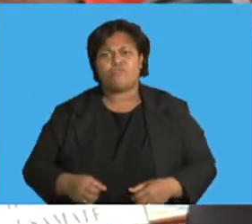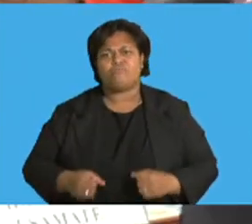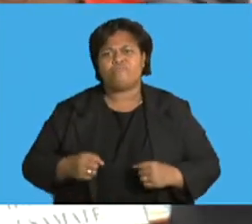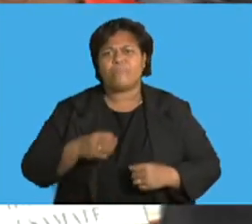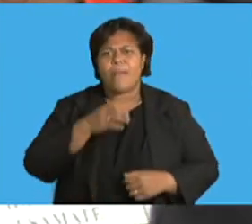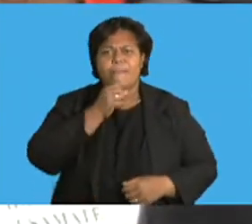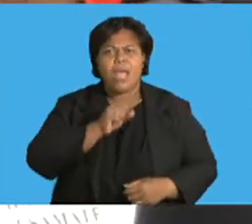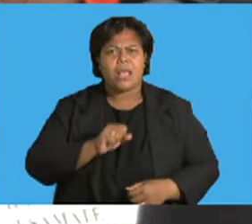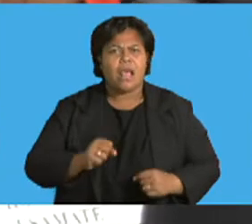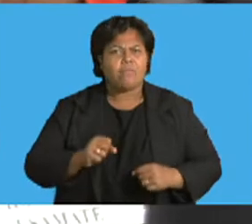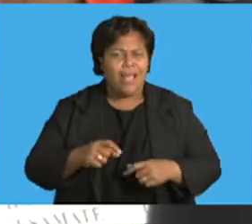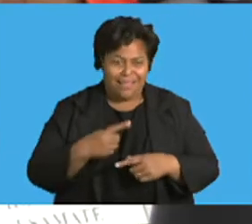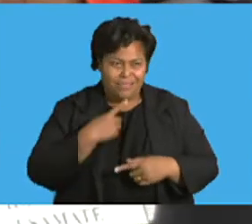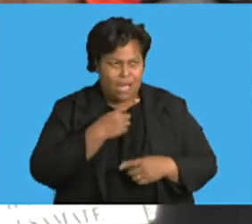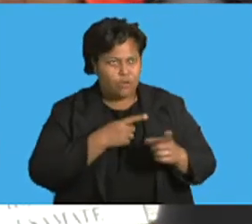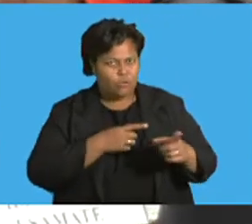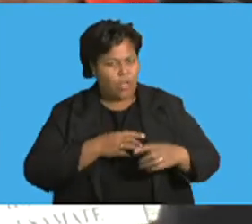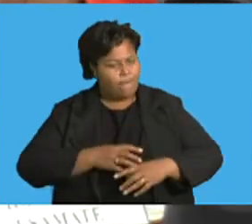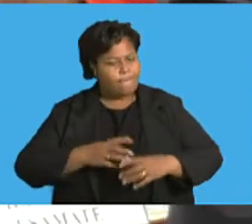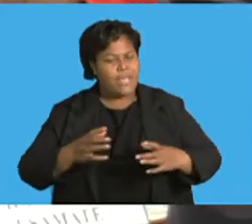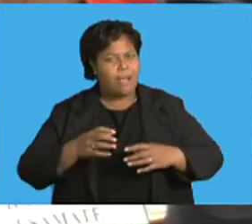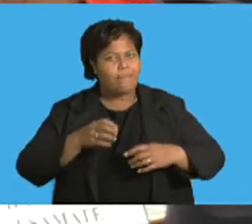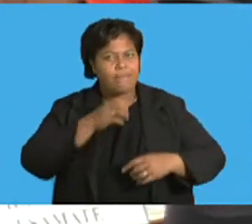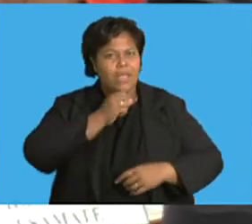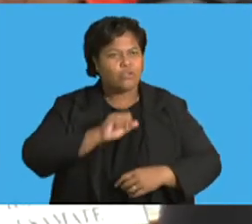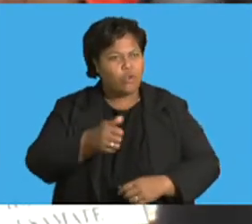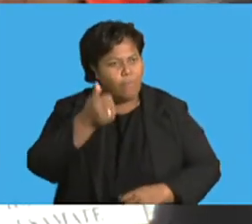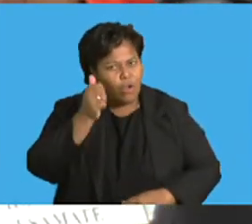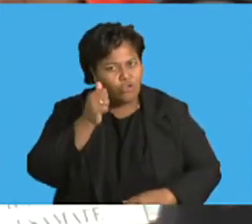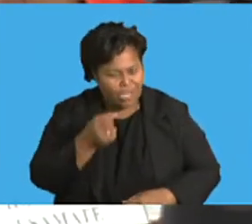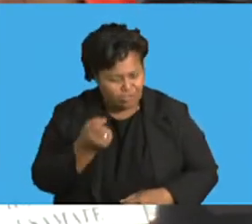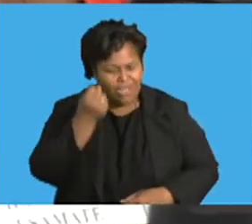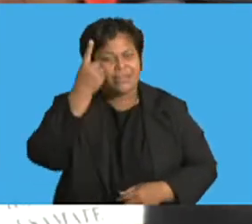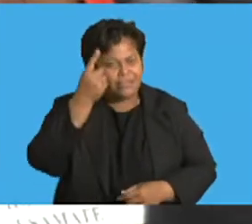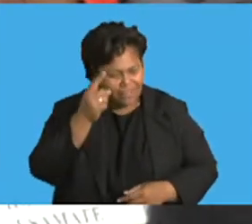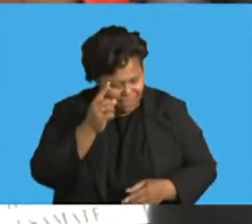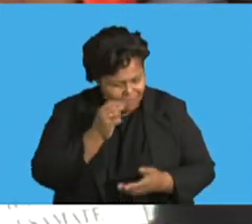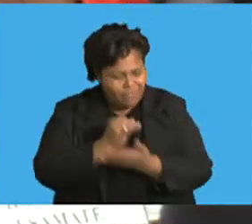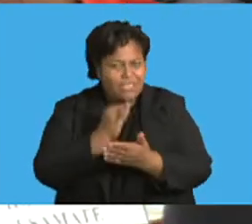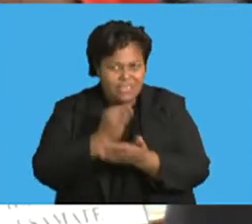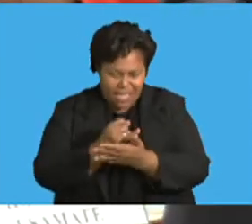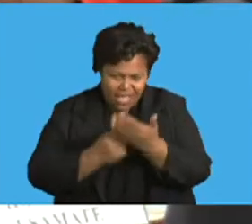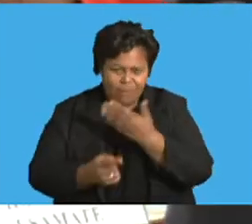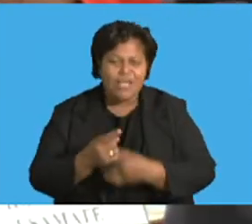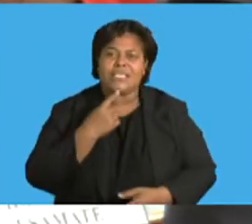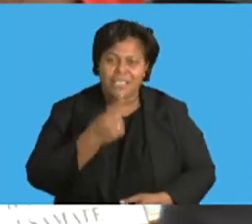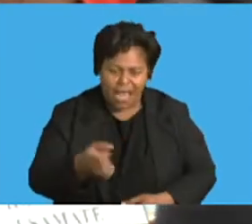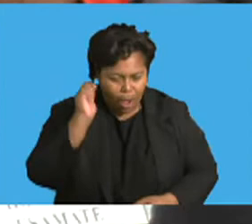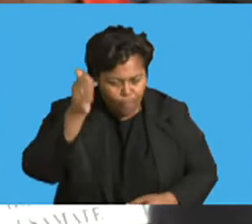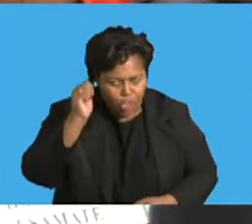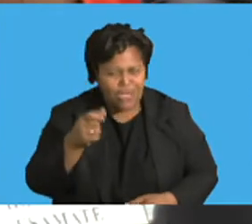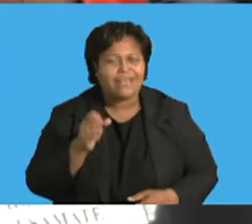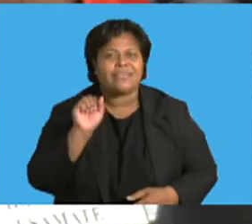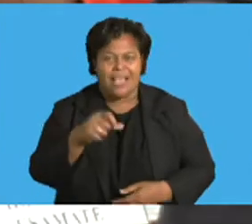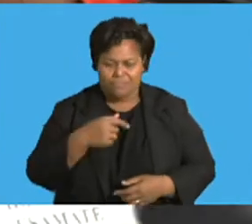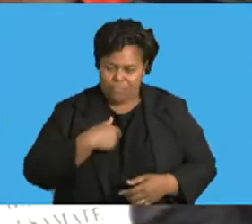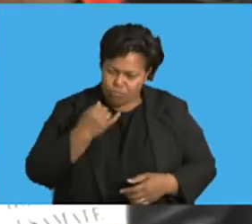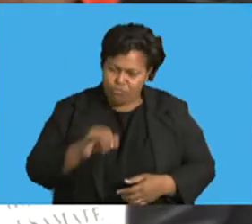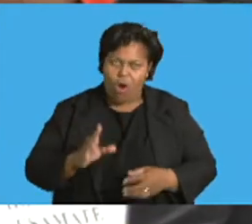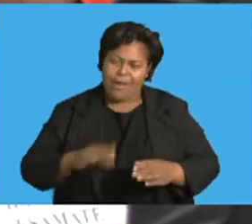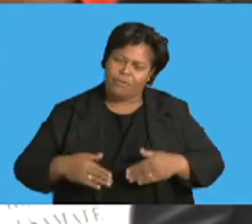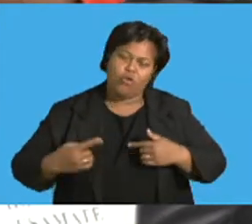takes a bigger man to apologize, recognize your mistake, and apologize, and say, I did wrong, and let's move